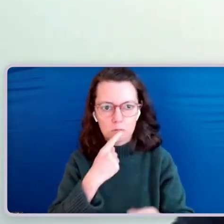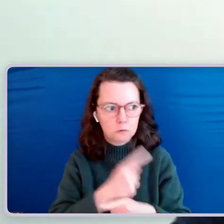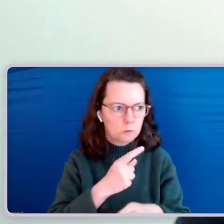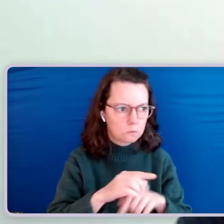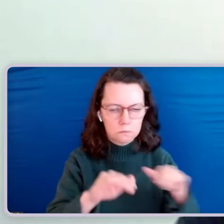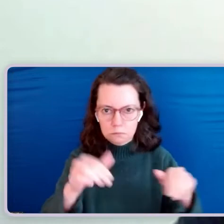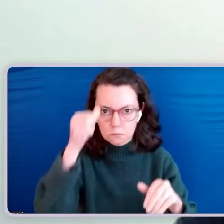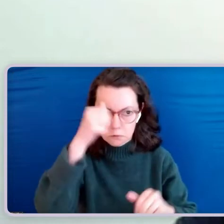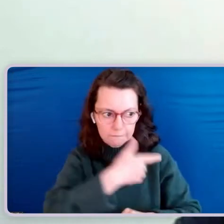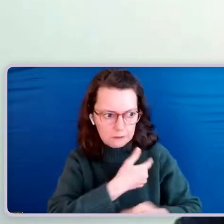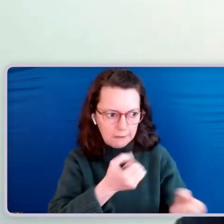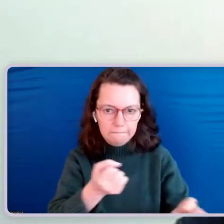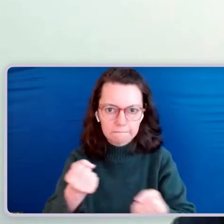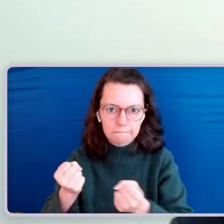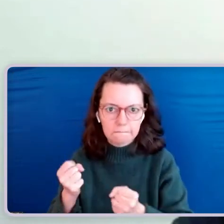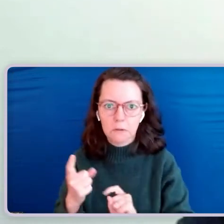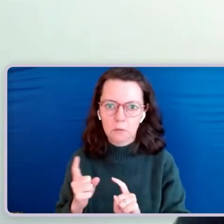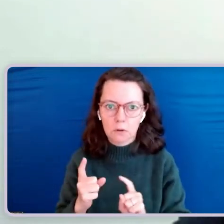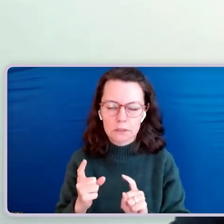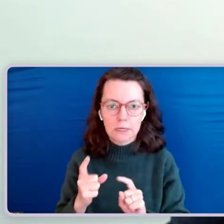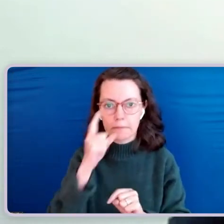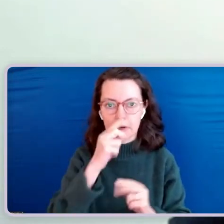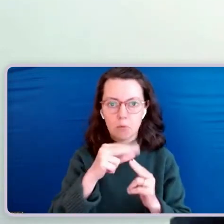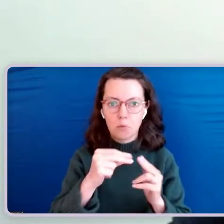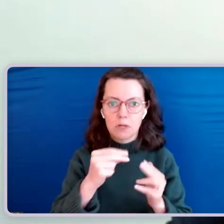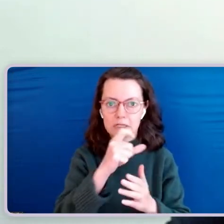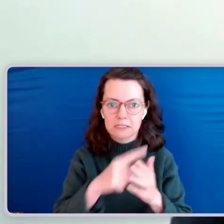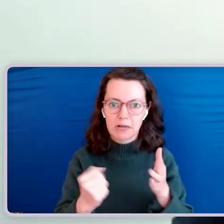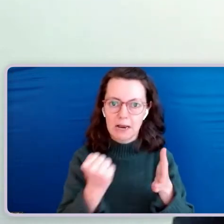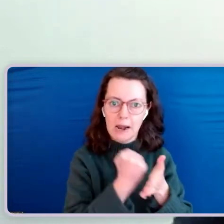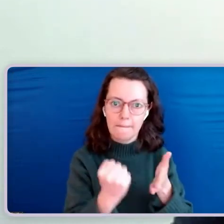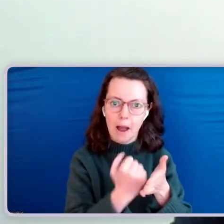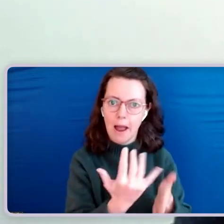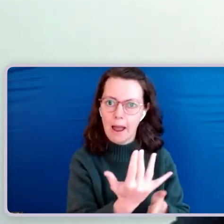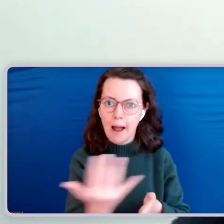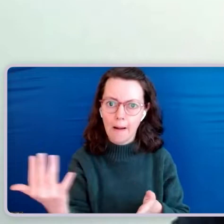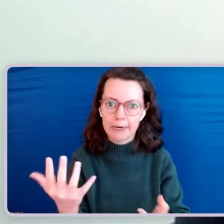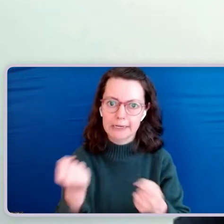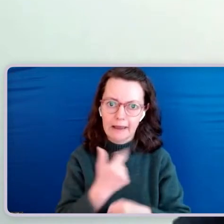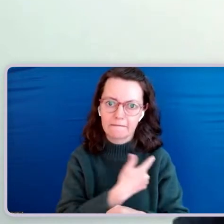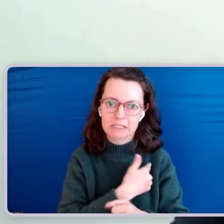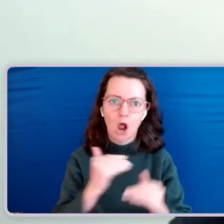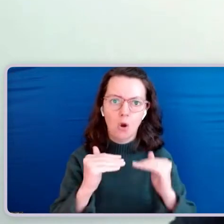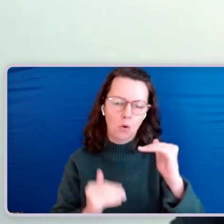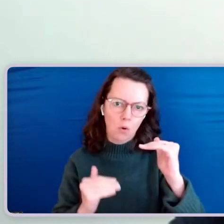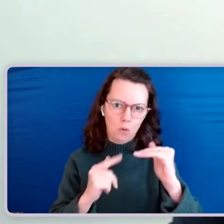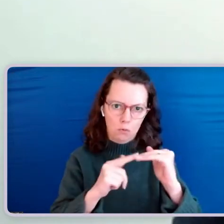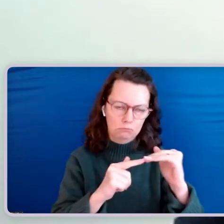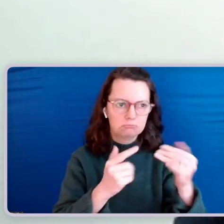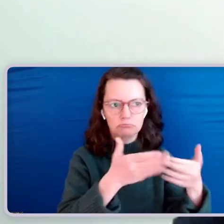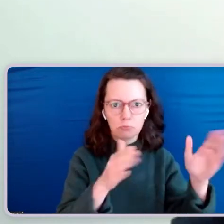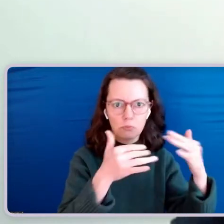the statistics for people with disability getting vaccinations were low, concerningly.